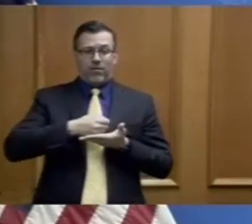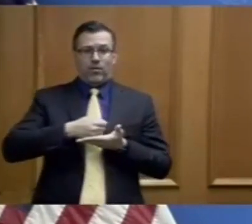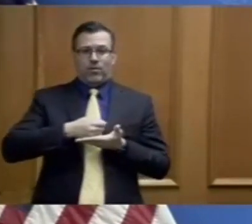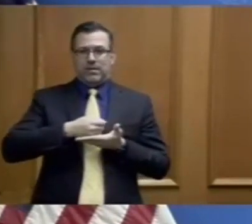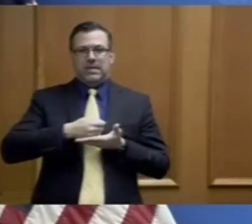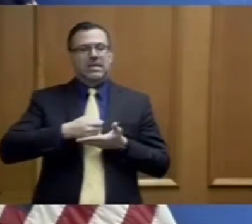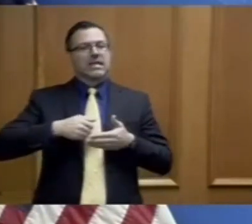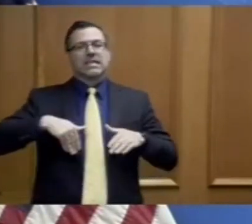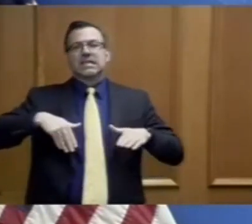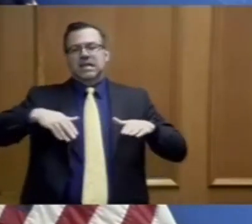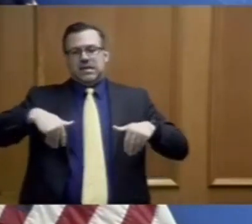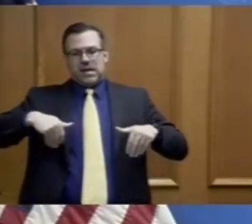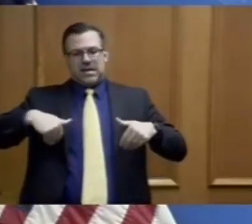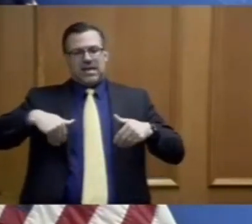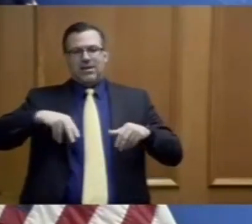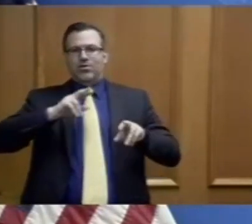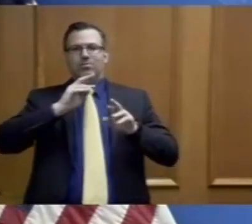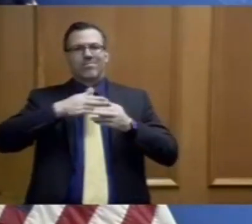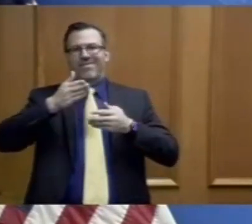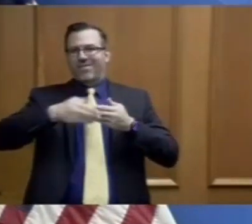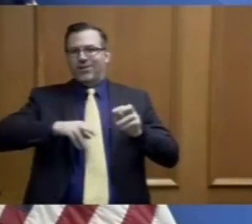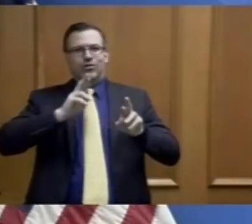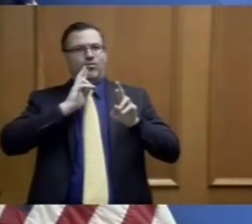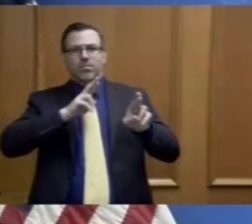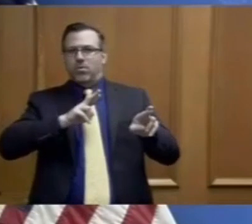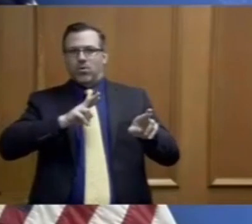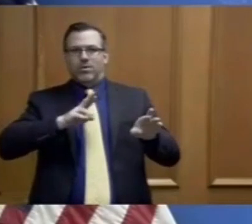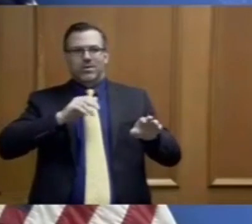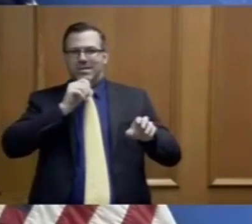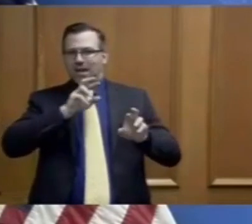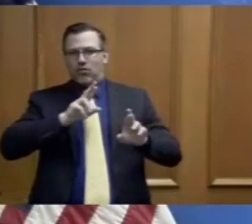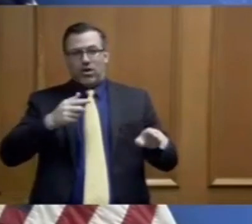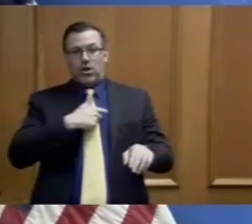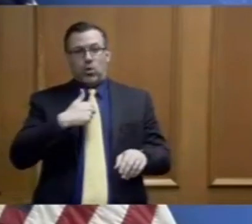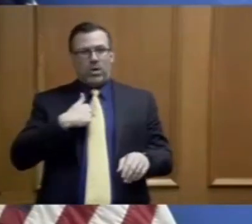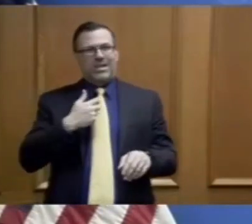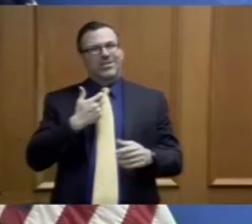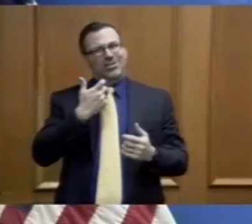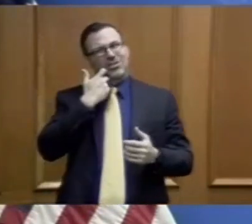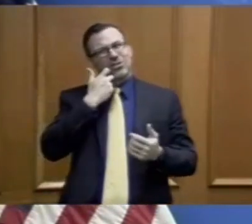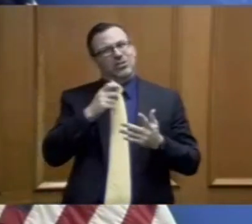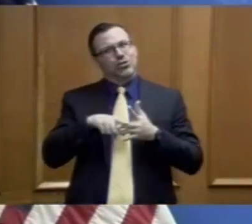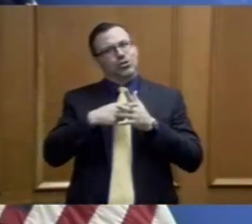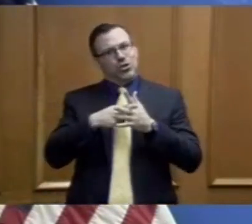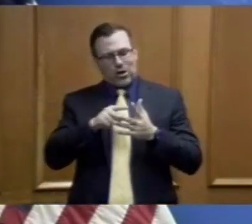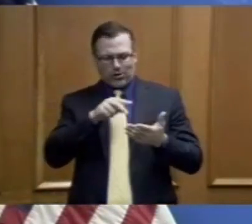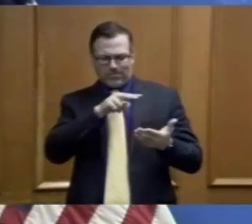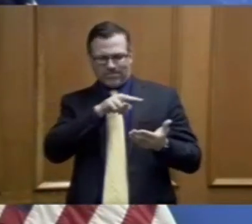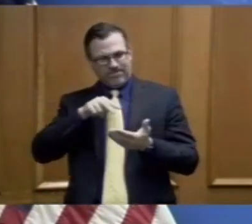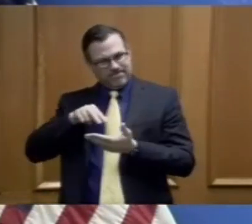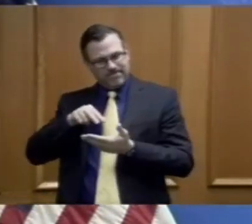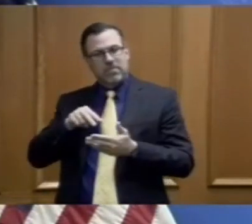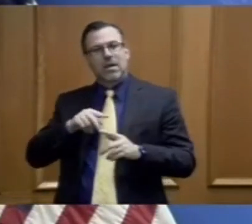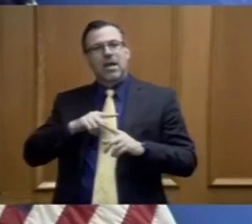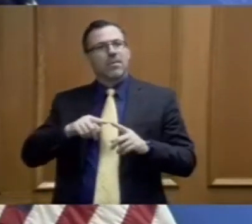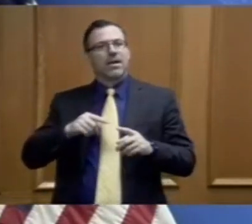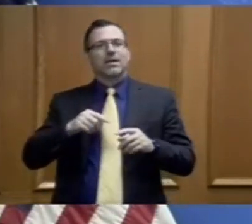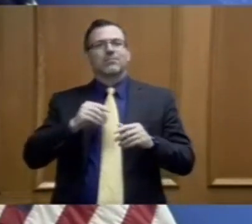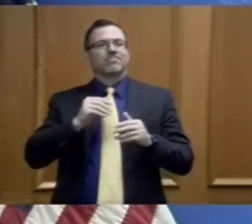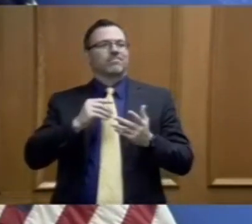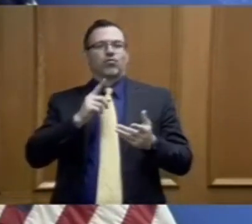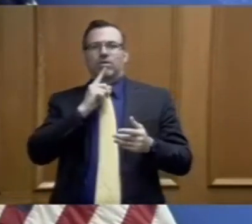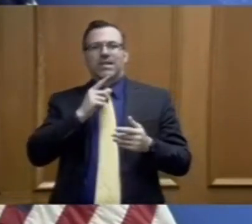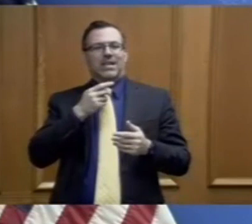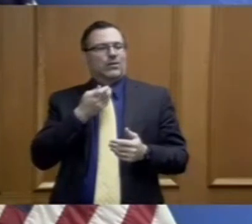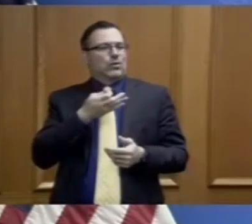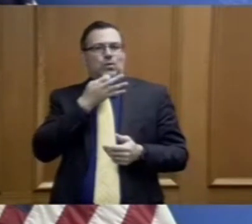not complete. I mean, we're just beginning to understand. It's too soon to say with certainty what's going to happen,